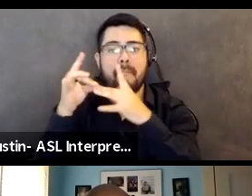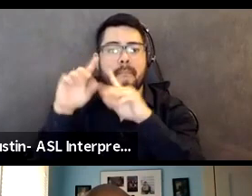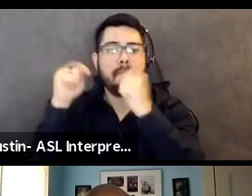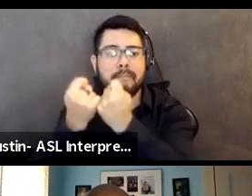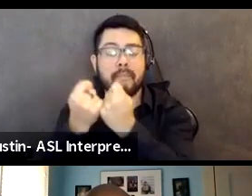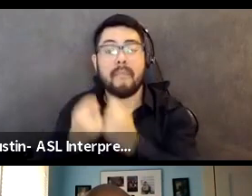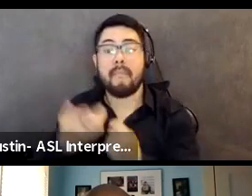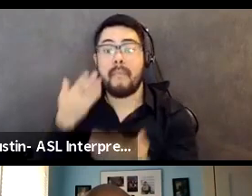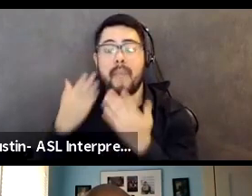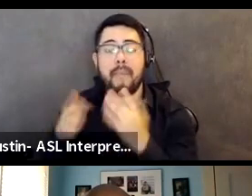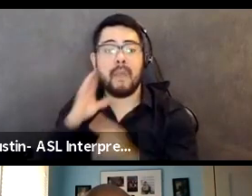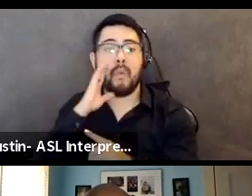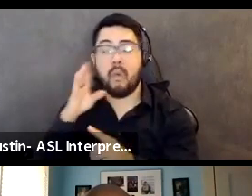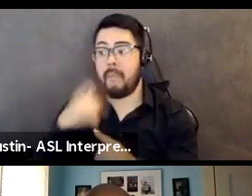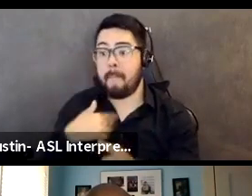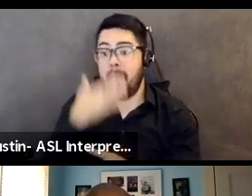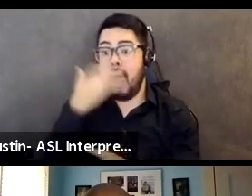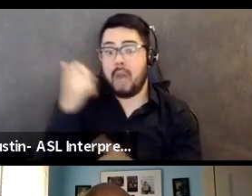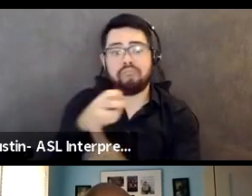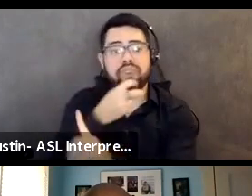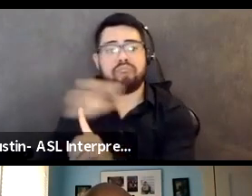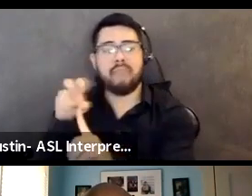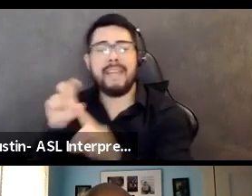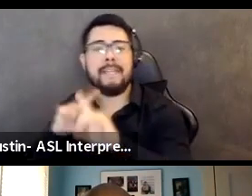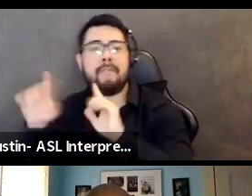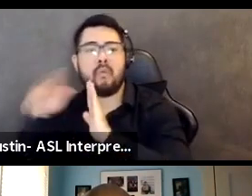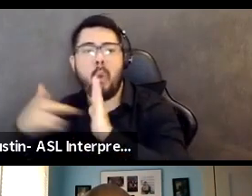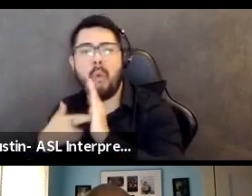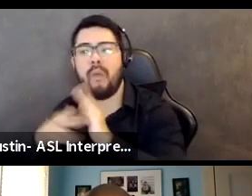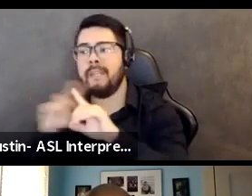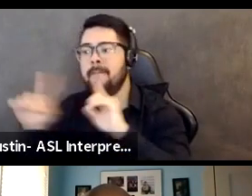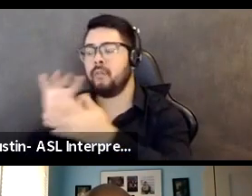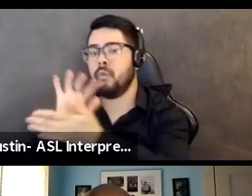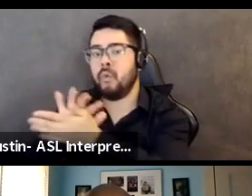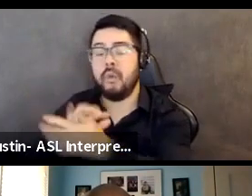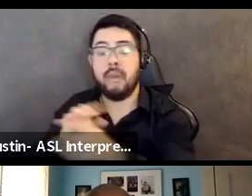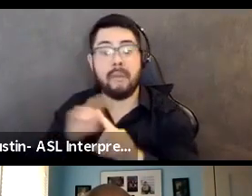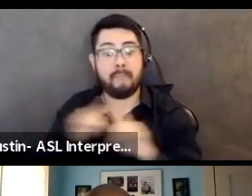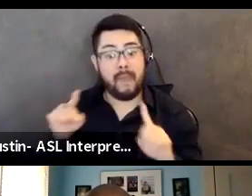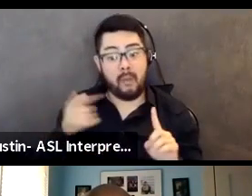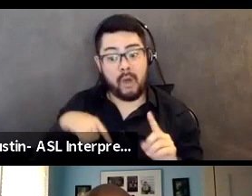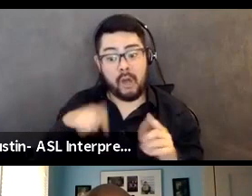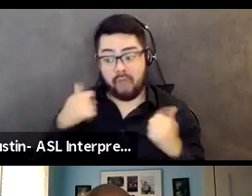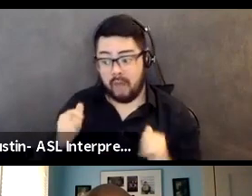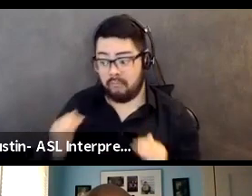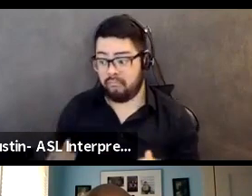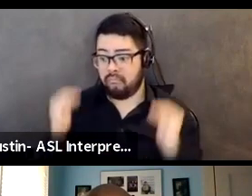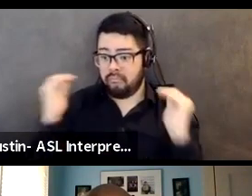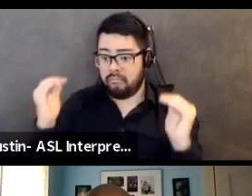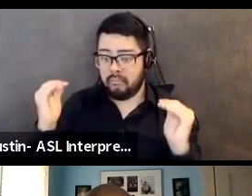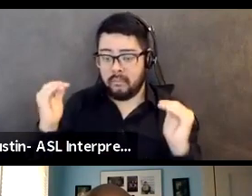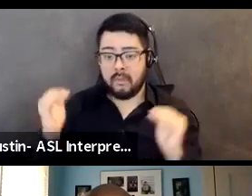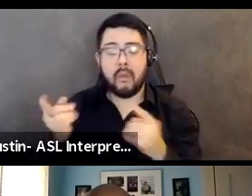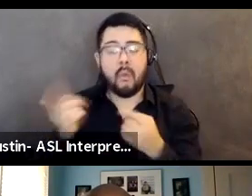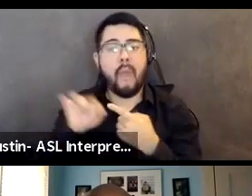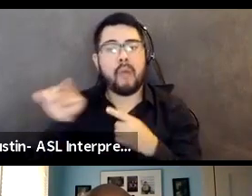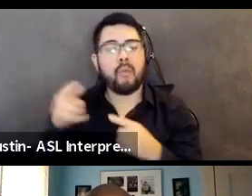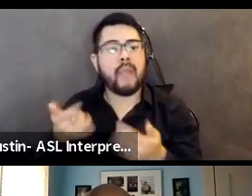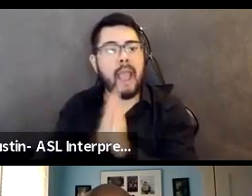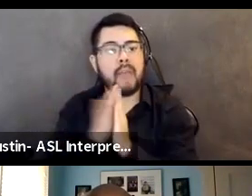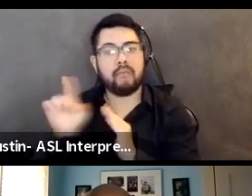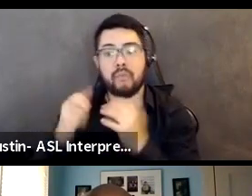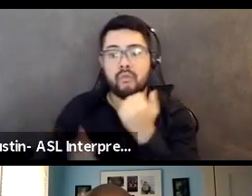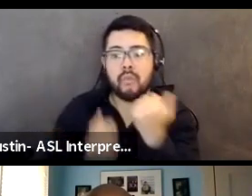competent for another place and another time but they are certainly not rising to the occasion when you look at what's needed in this